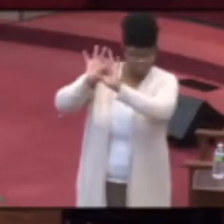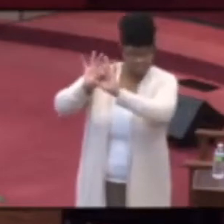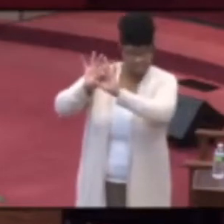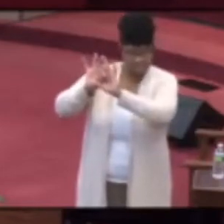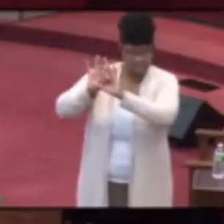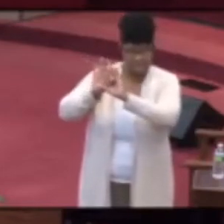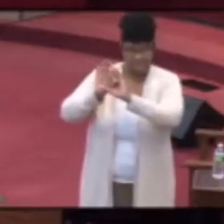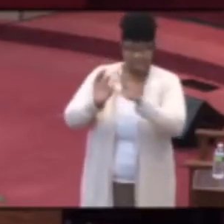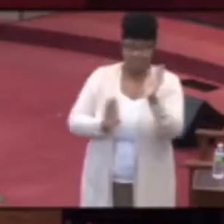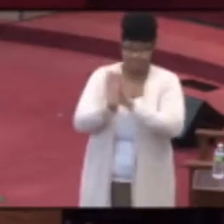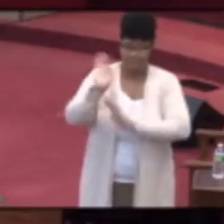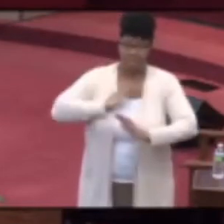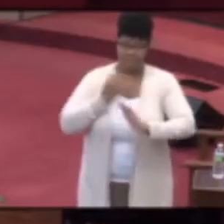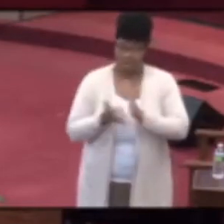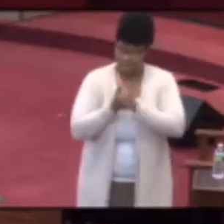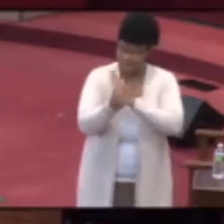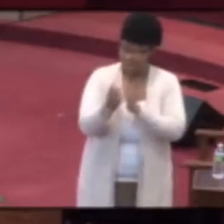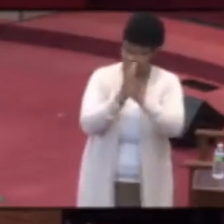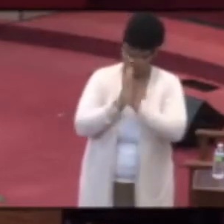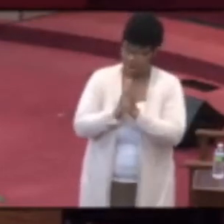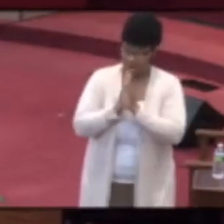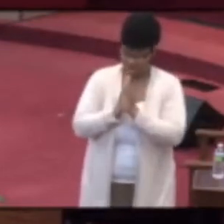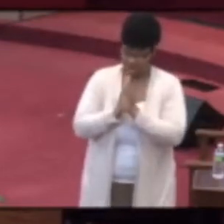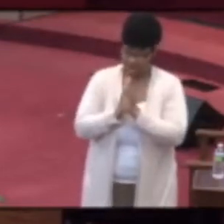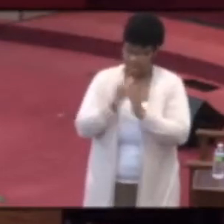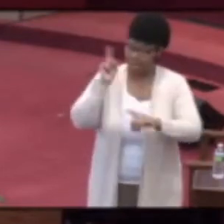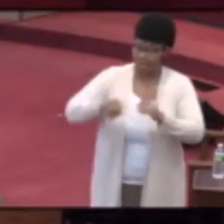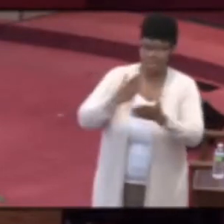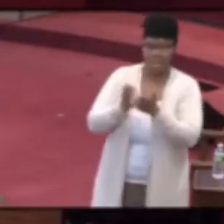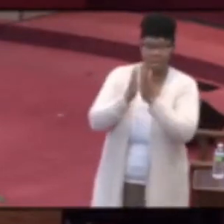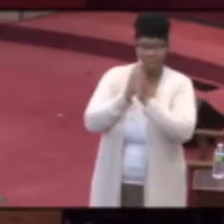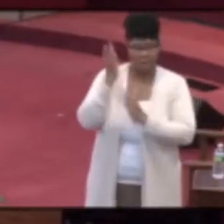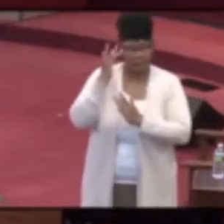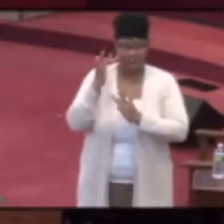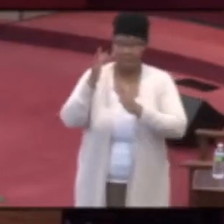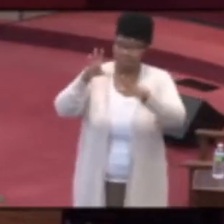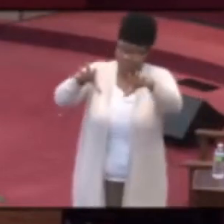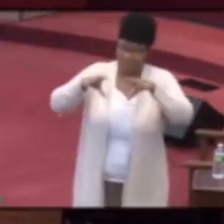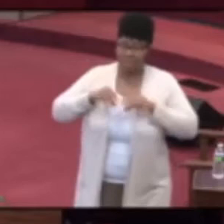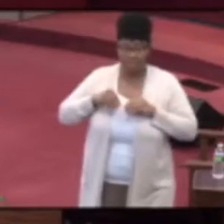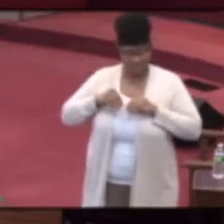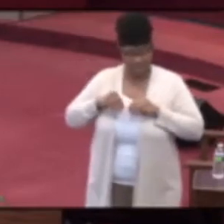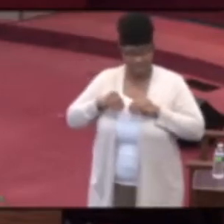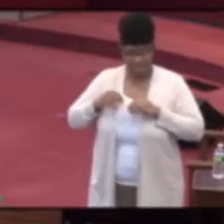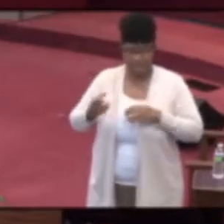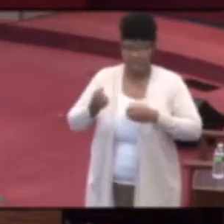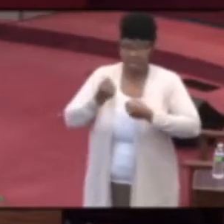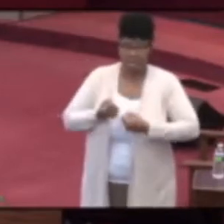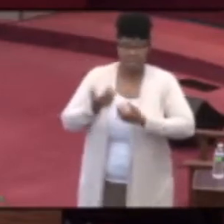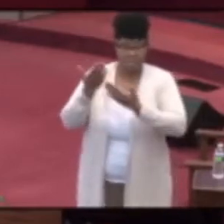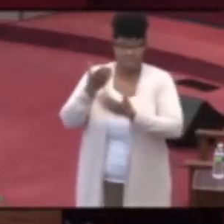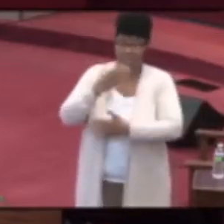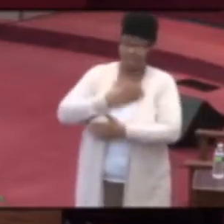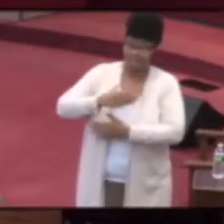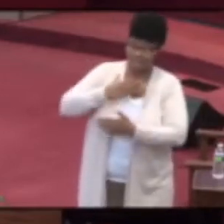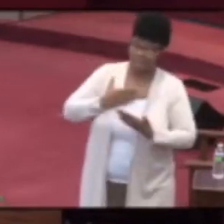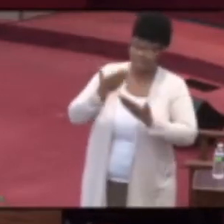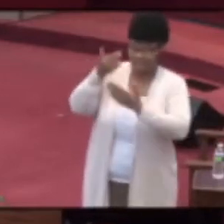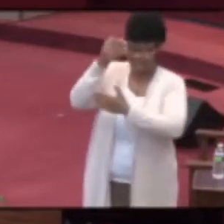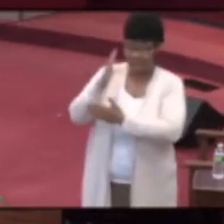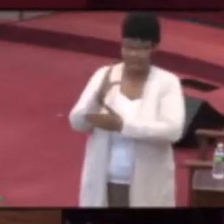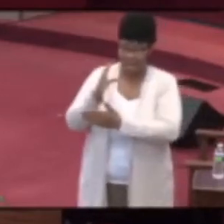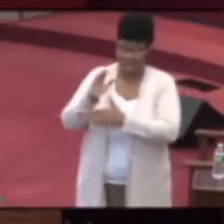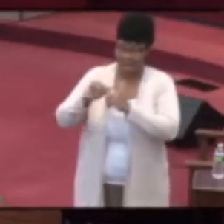stir gifts. You can't give up on prayer then, because you submit to it and express your wishes to God by